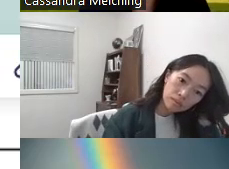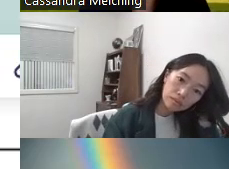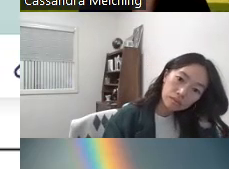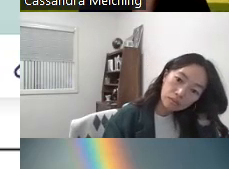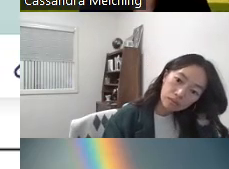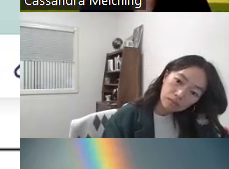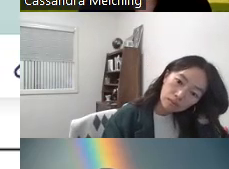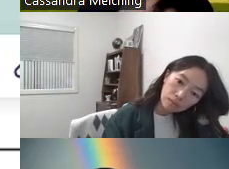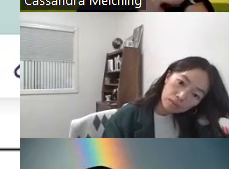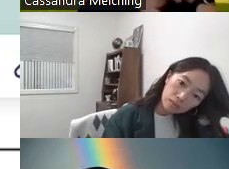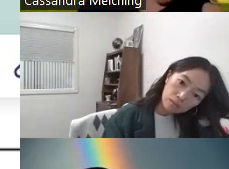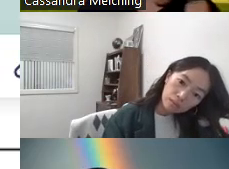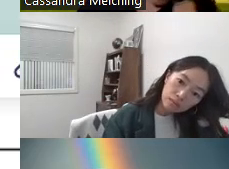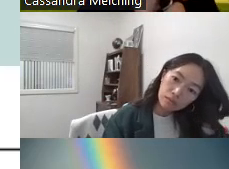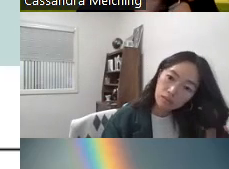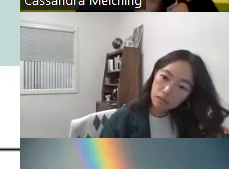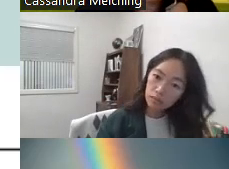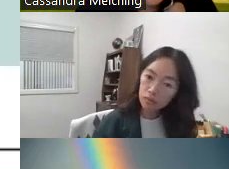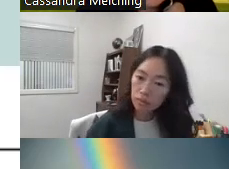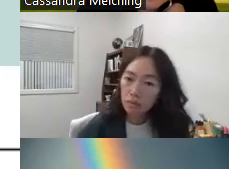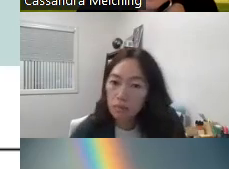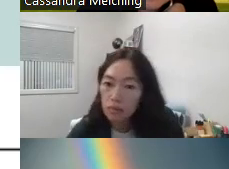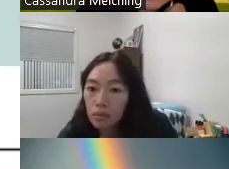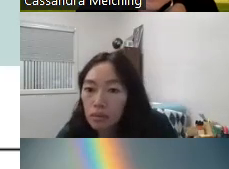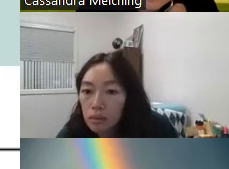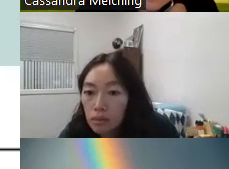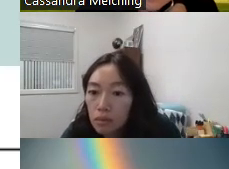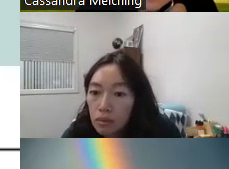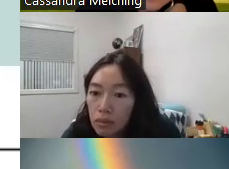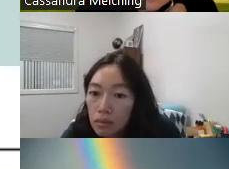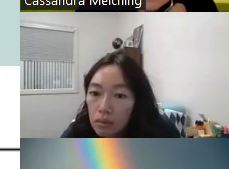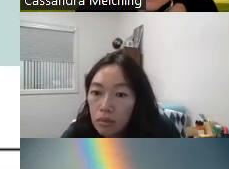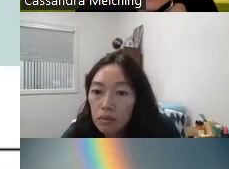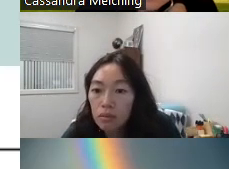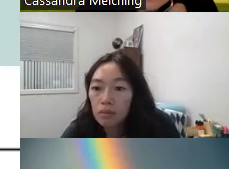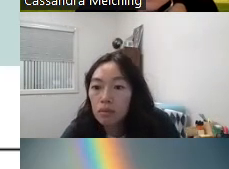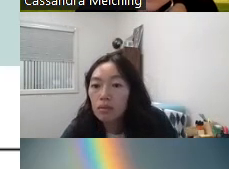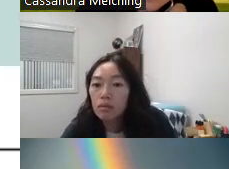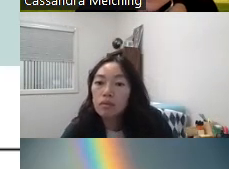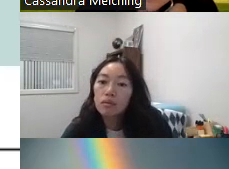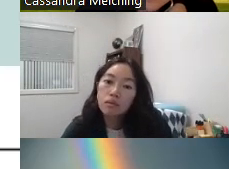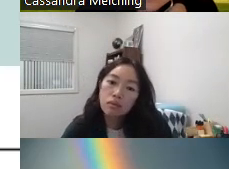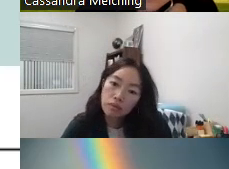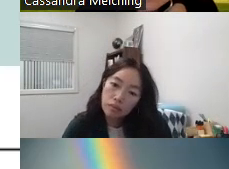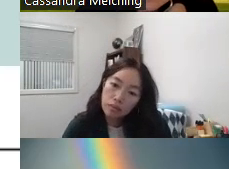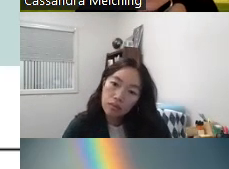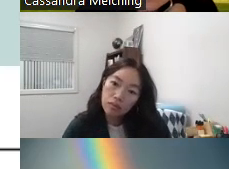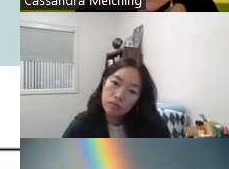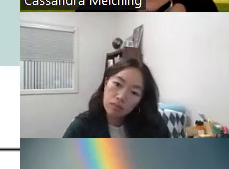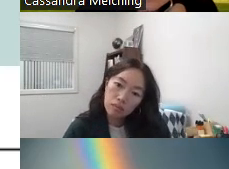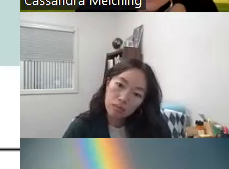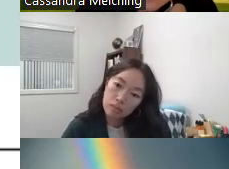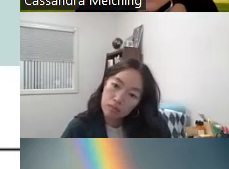then we have a big problem now, you know, because it's gotten cold with the